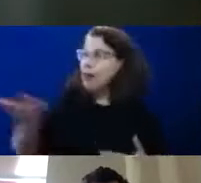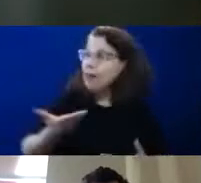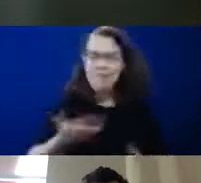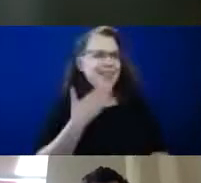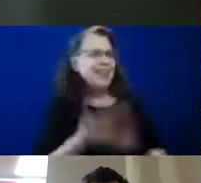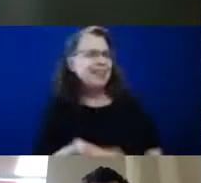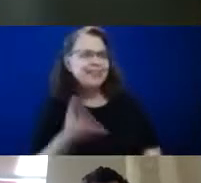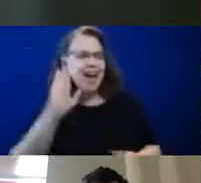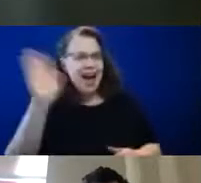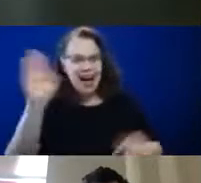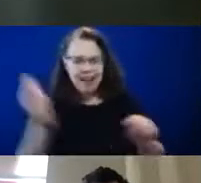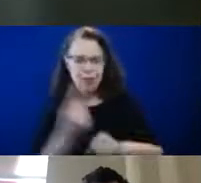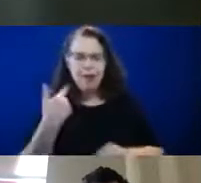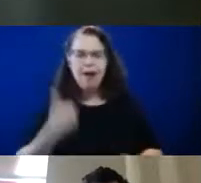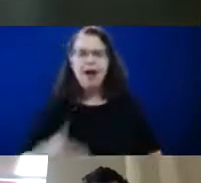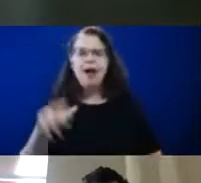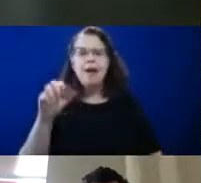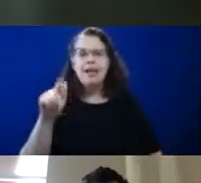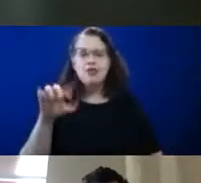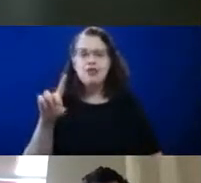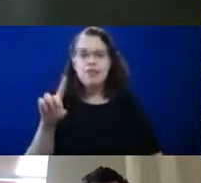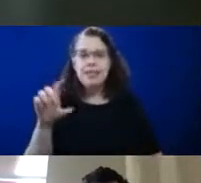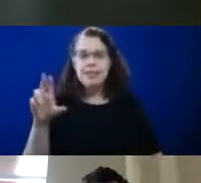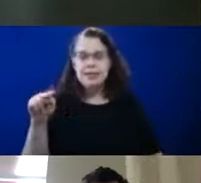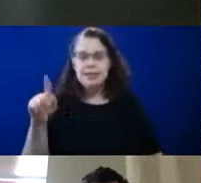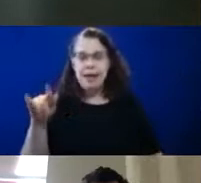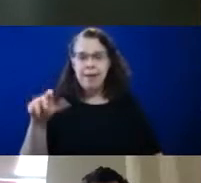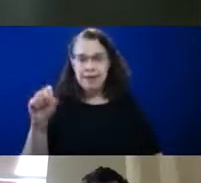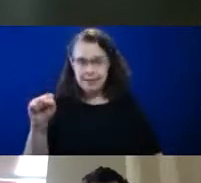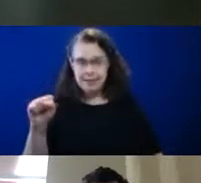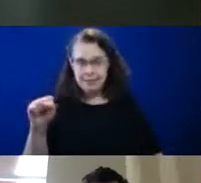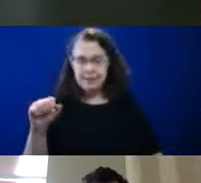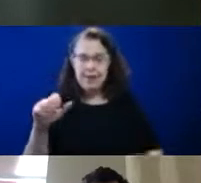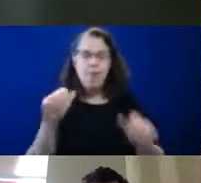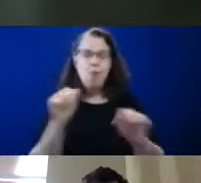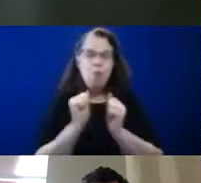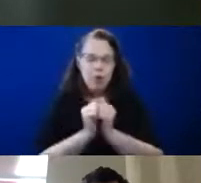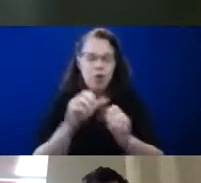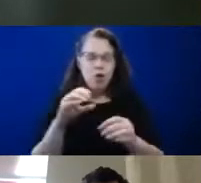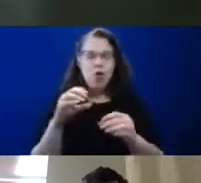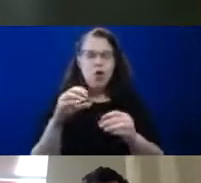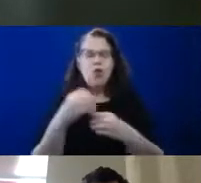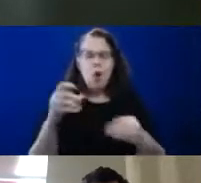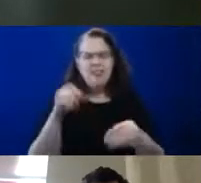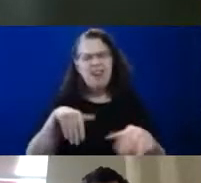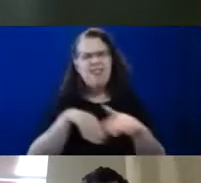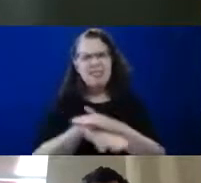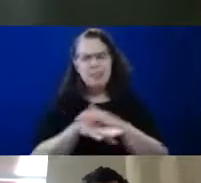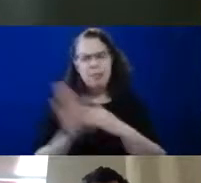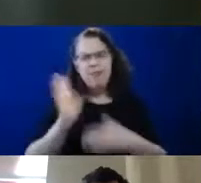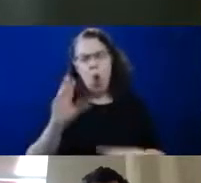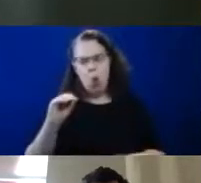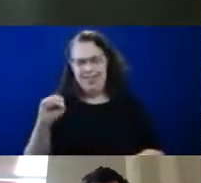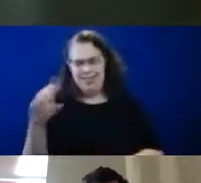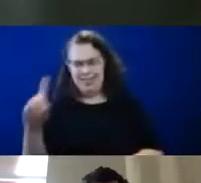Thank you. Hi, everyone. I'm Astrid Niebles. I'm with the Office for Students, which is, oh, now it's called the Office of Accessibility. Sorry, it takes me a